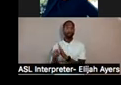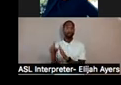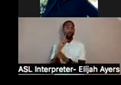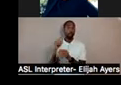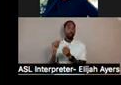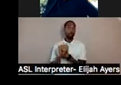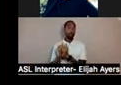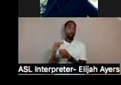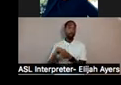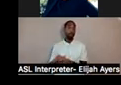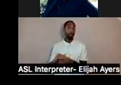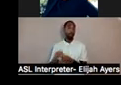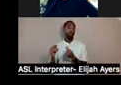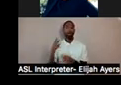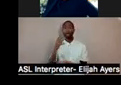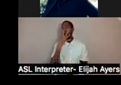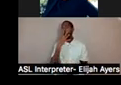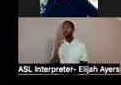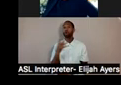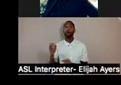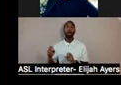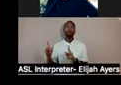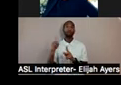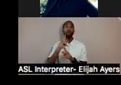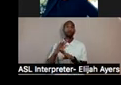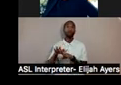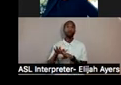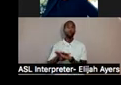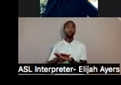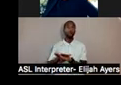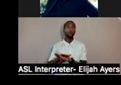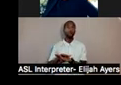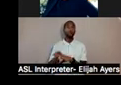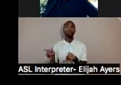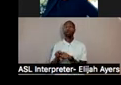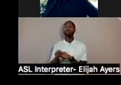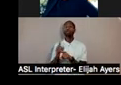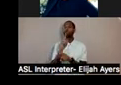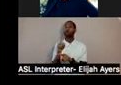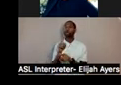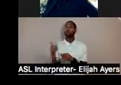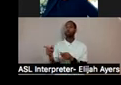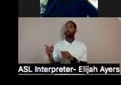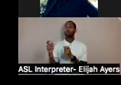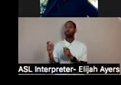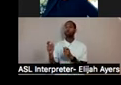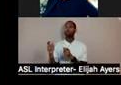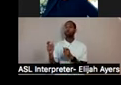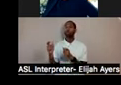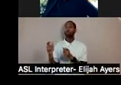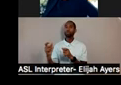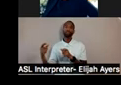crusher is that they can ignore opportunities for slowness, and they can be very, very quick to